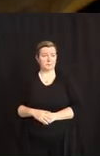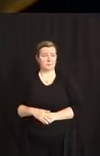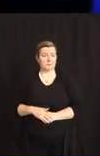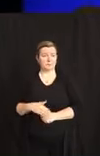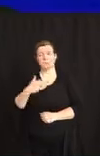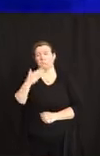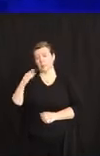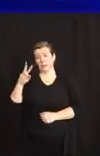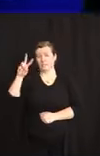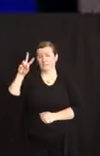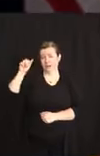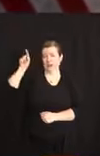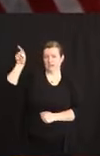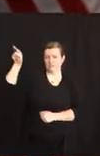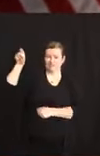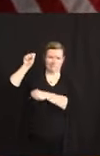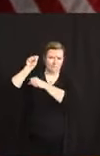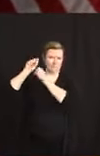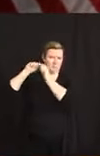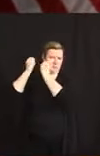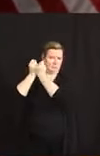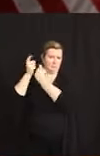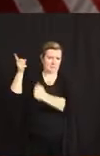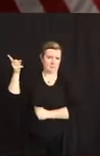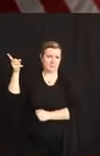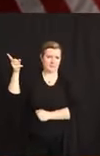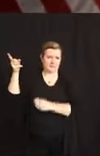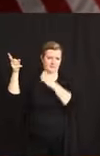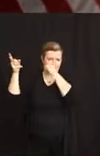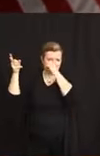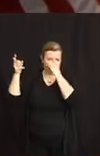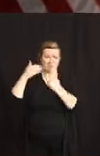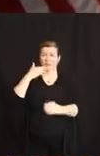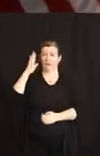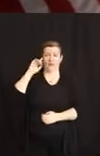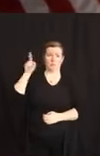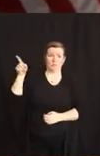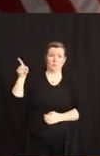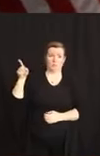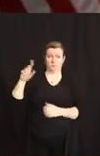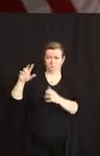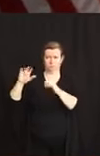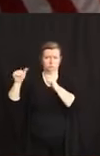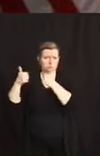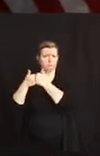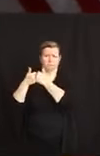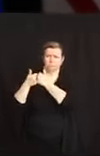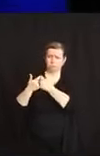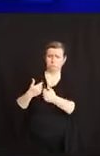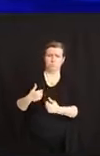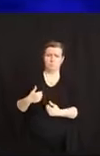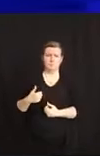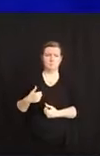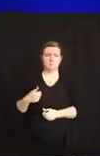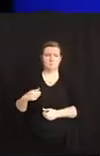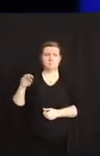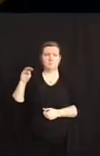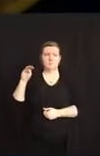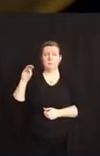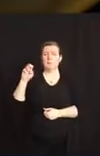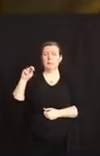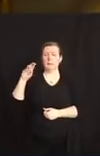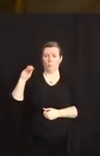and ultimately they're there if we need them. Thank God we haven't, and hope it stays that way in Vineland. Menlo Park Veterans Home, which